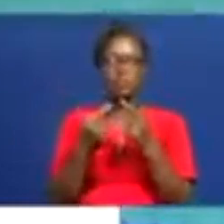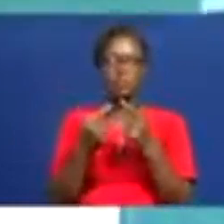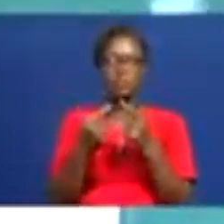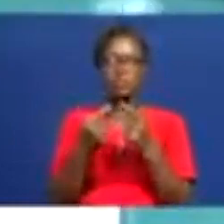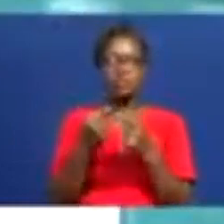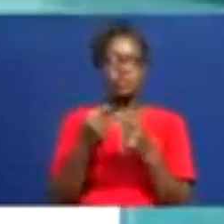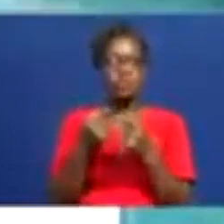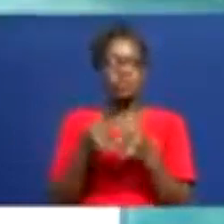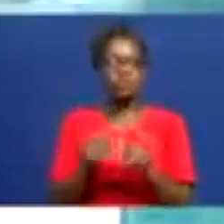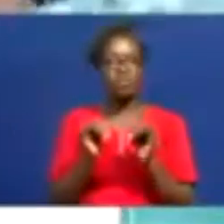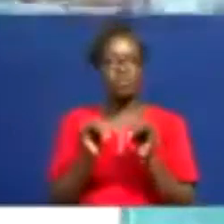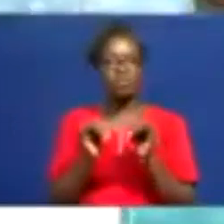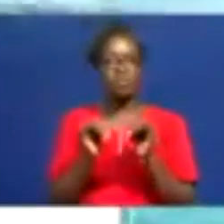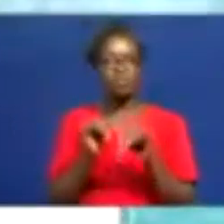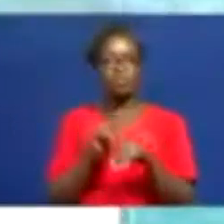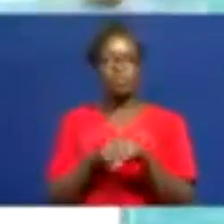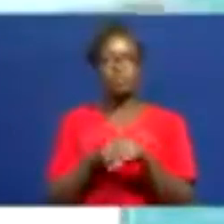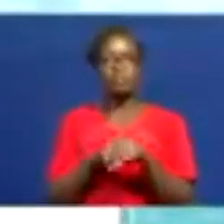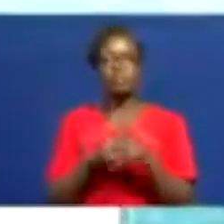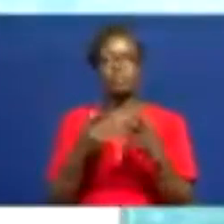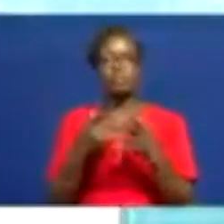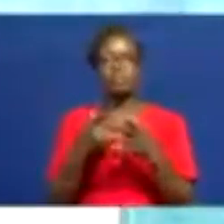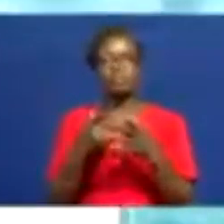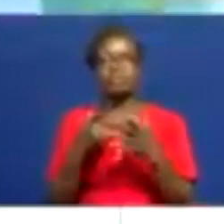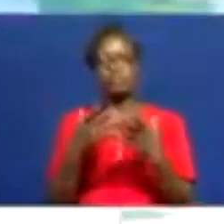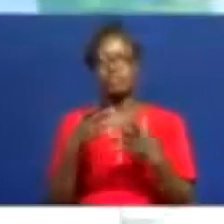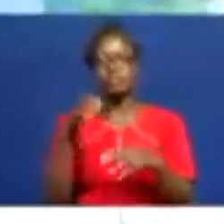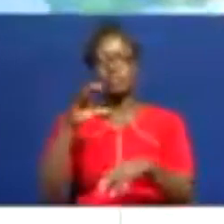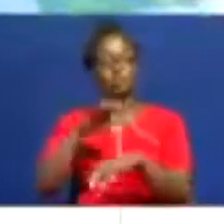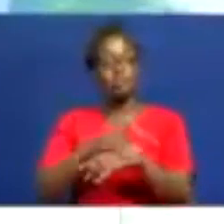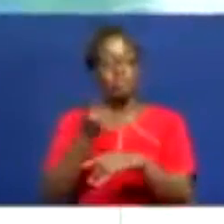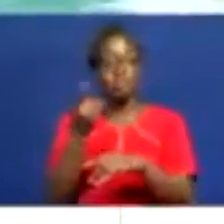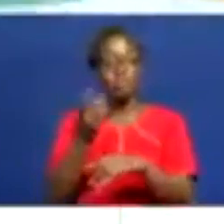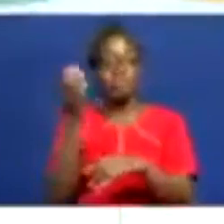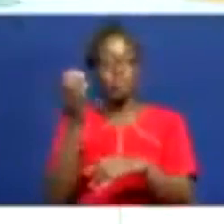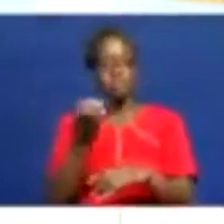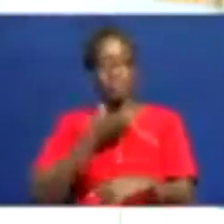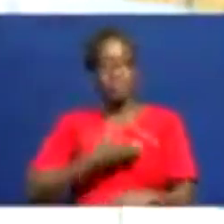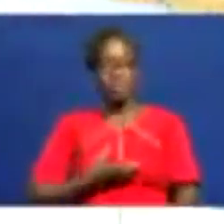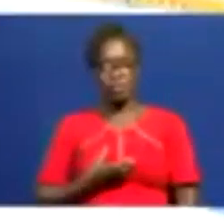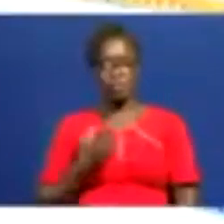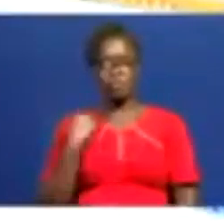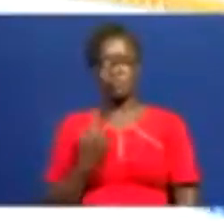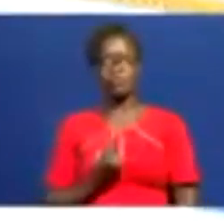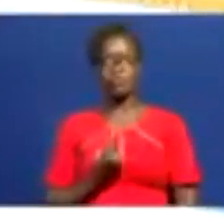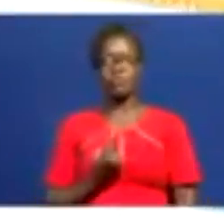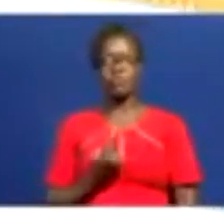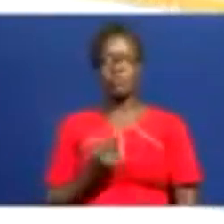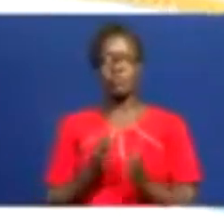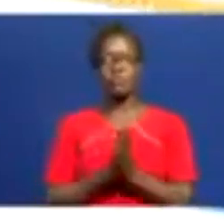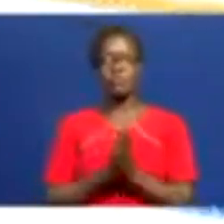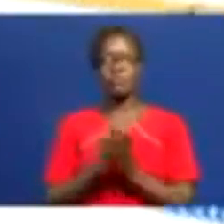I did butterfly well and I got all the gold medals. Nathan Matimu alimaliza wa kwanza kwenye mashindano ya